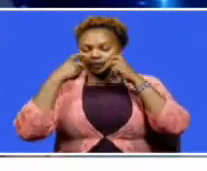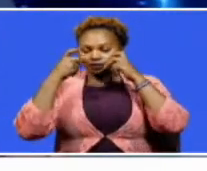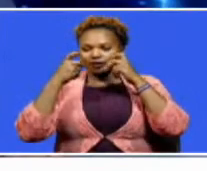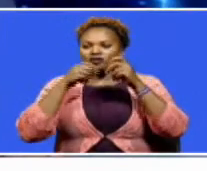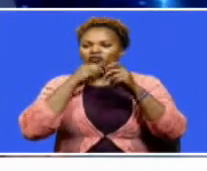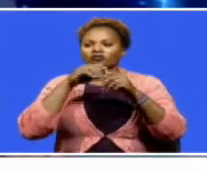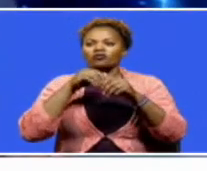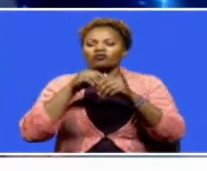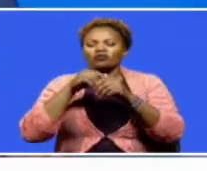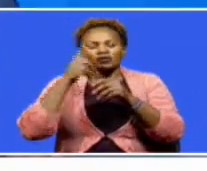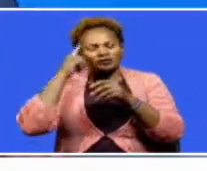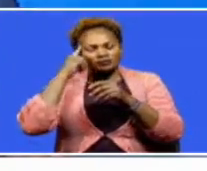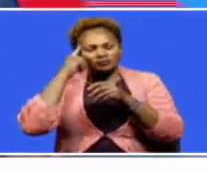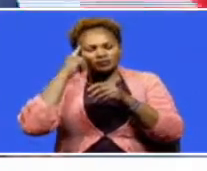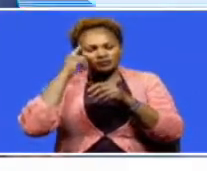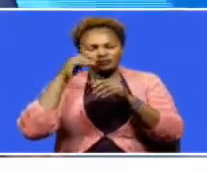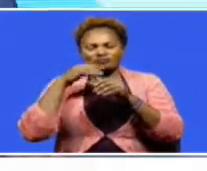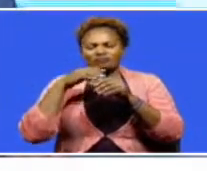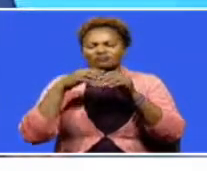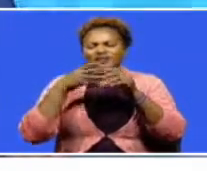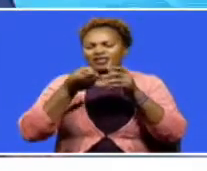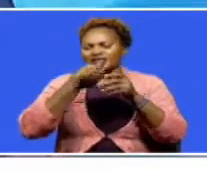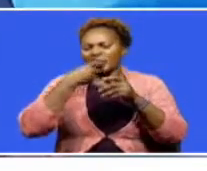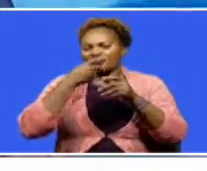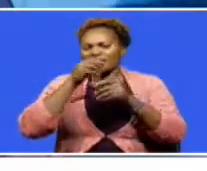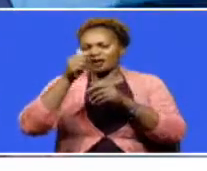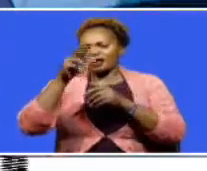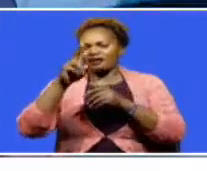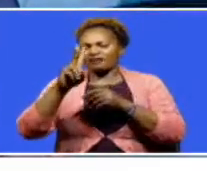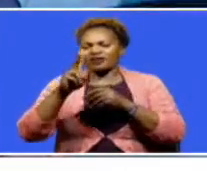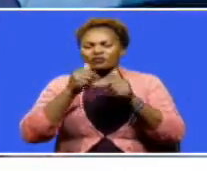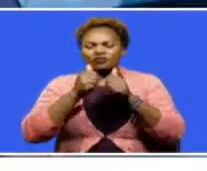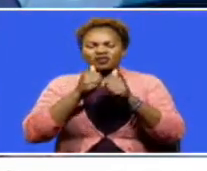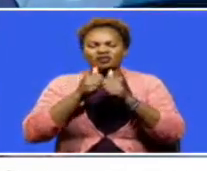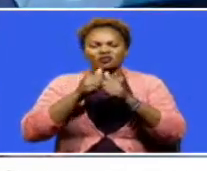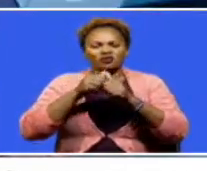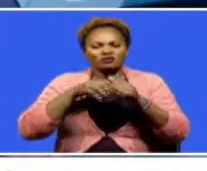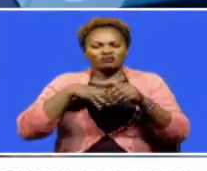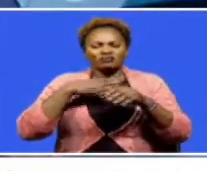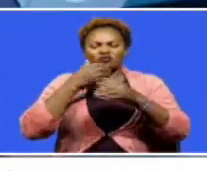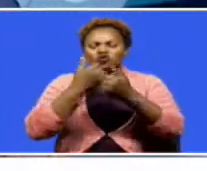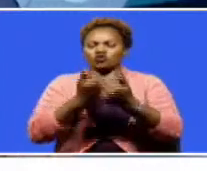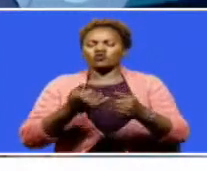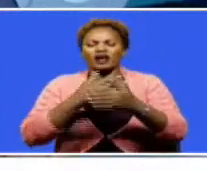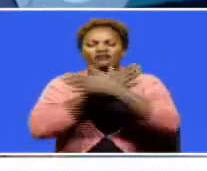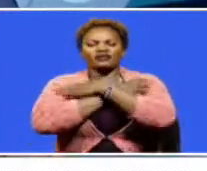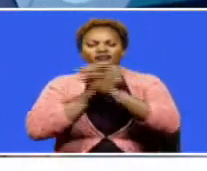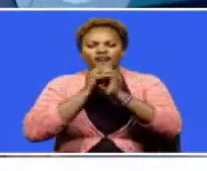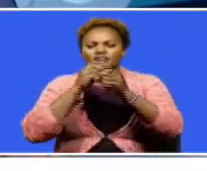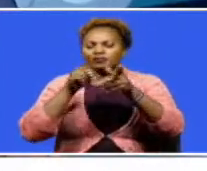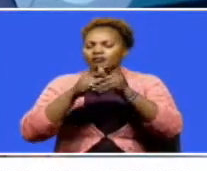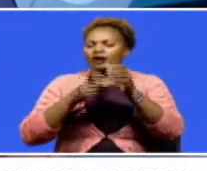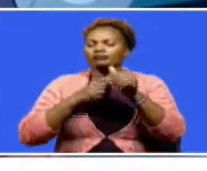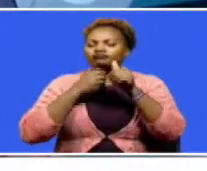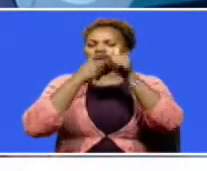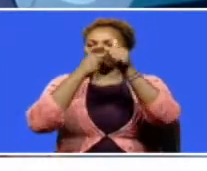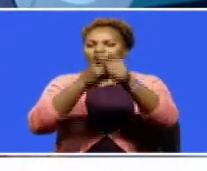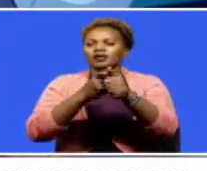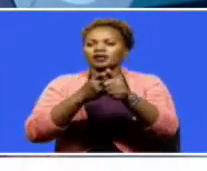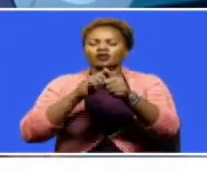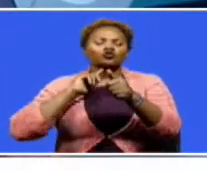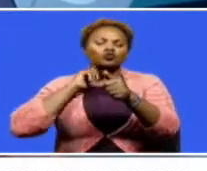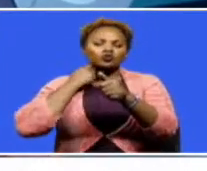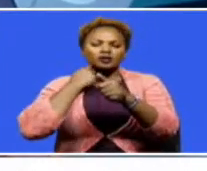have to contend with non-child-friendly antiretroviral therapy drugs. The good news comes courtesy of the donation of sweetened